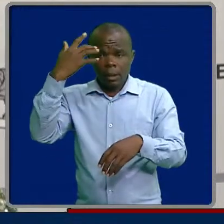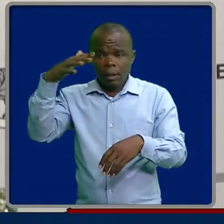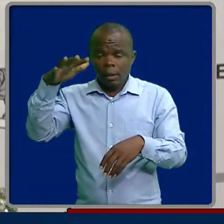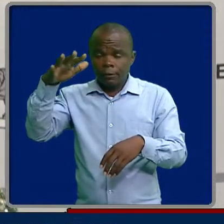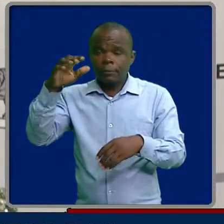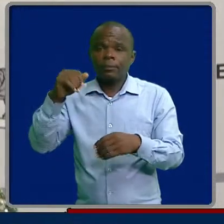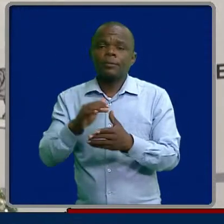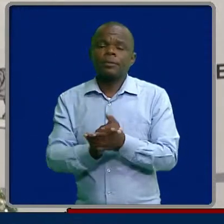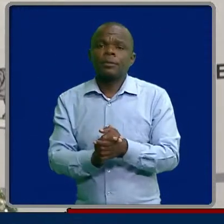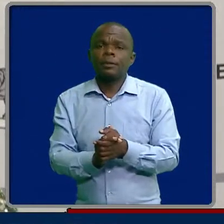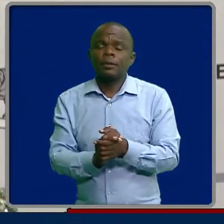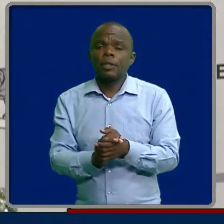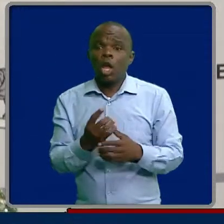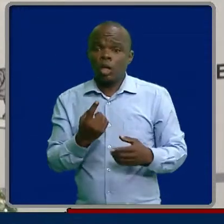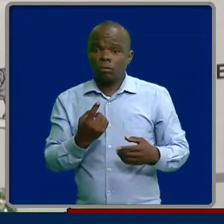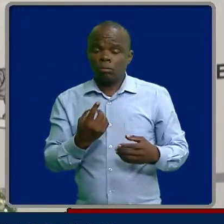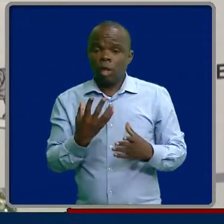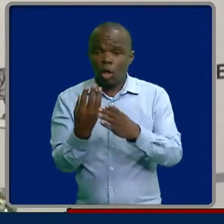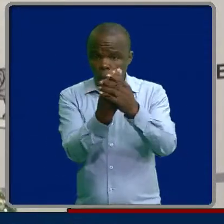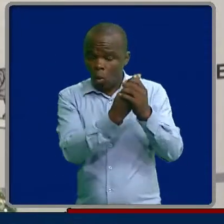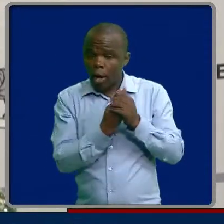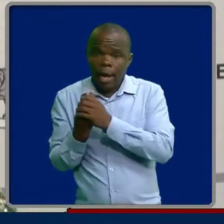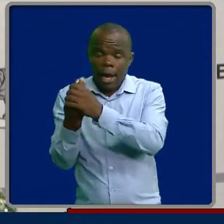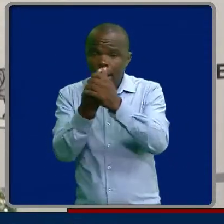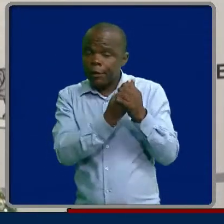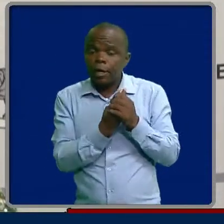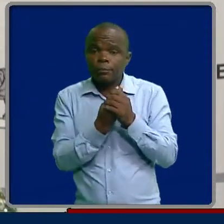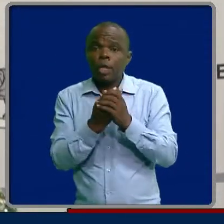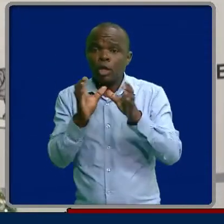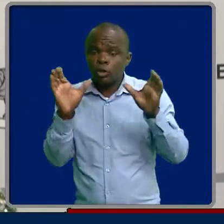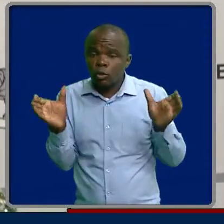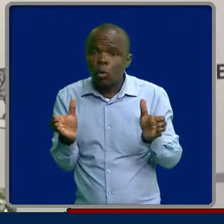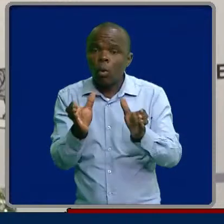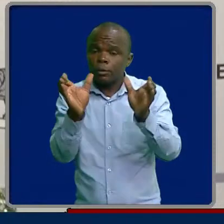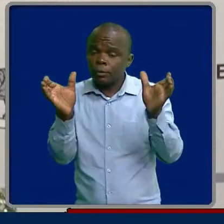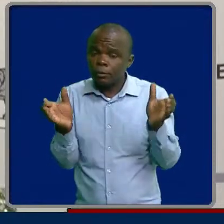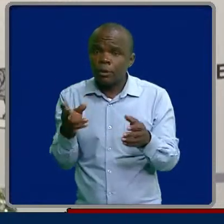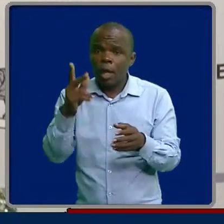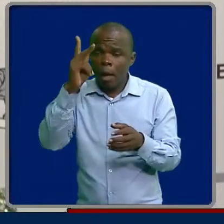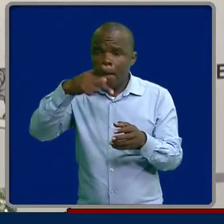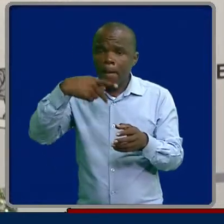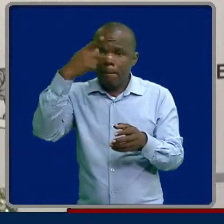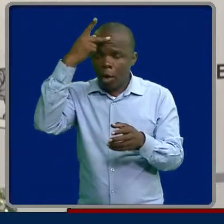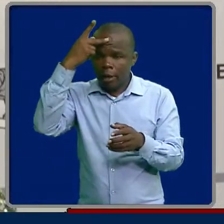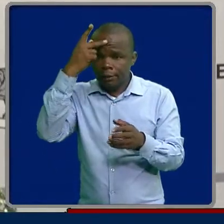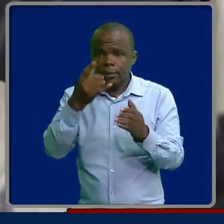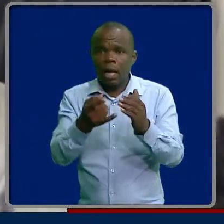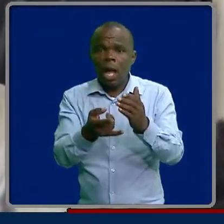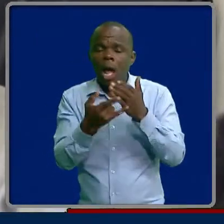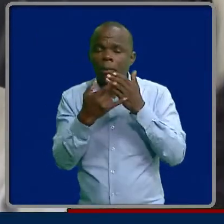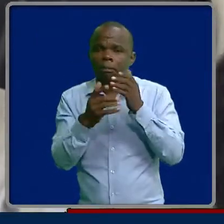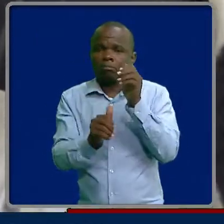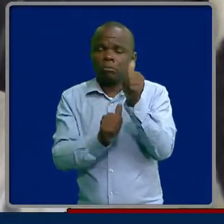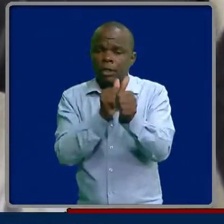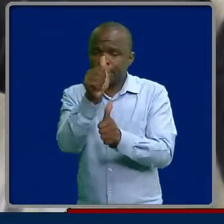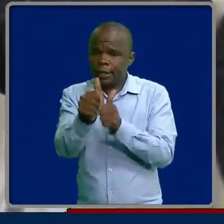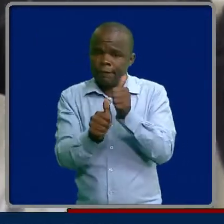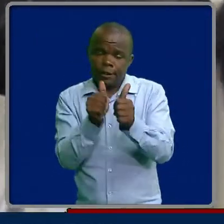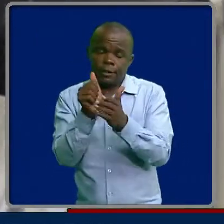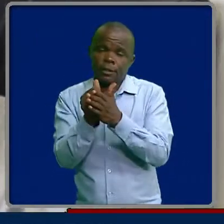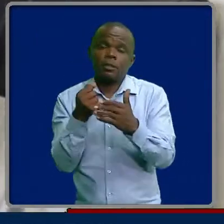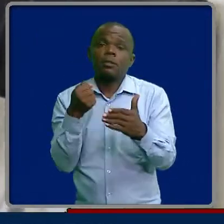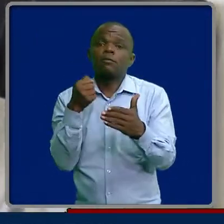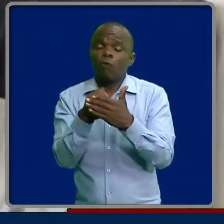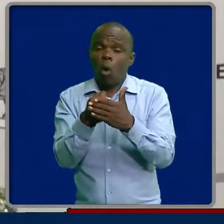for policies that promote equitable access to services. Let